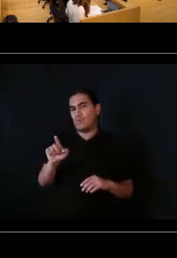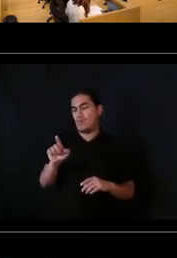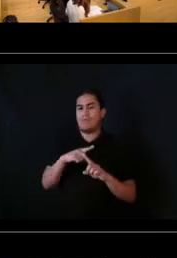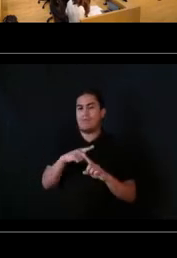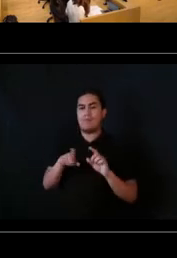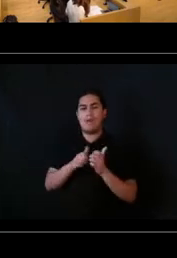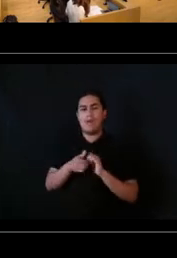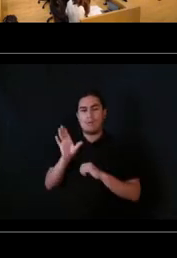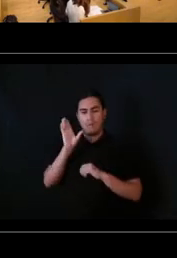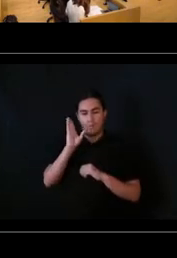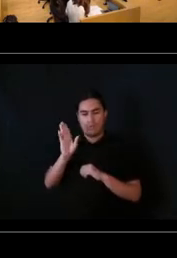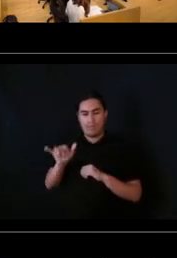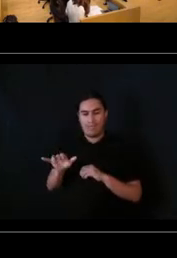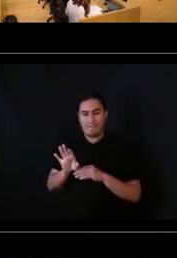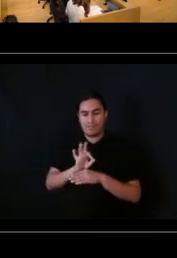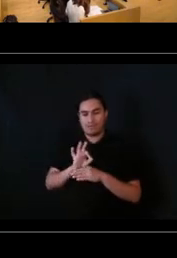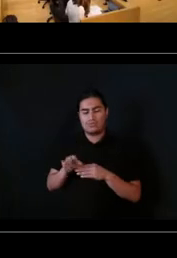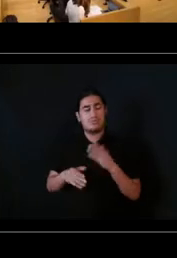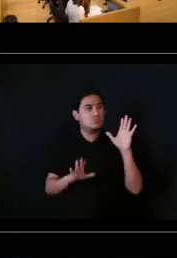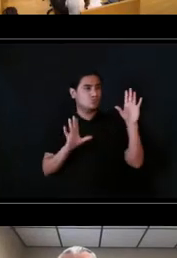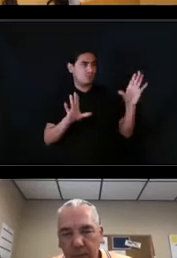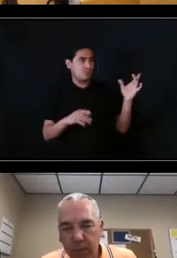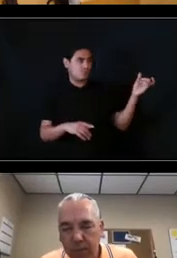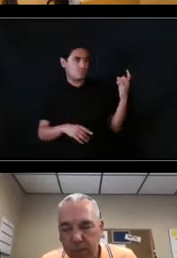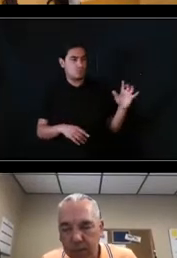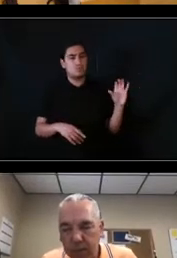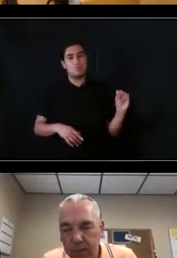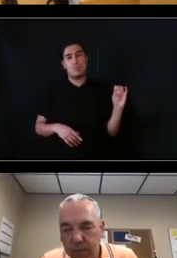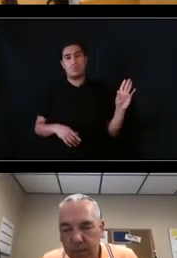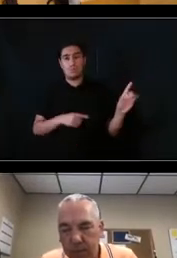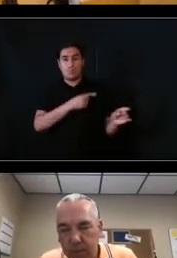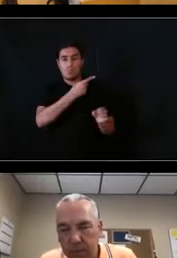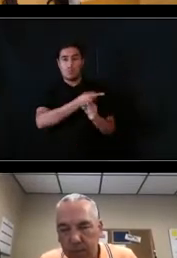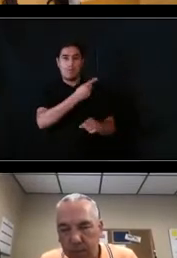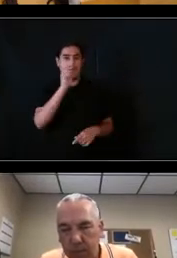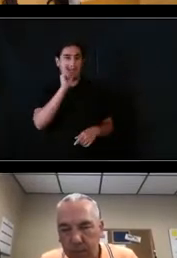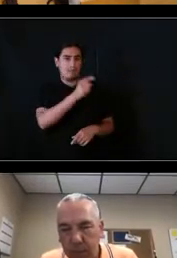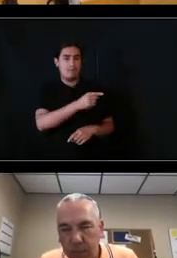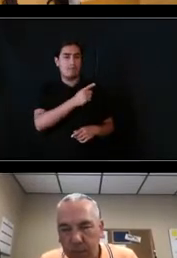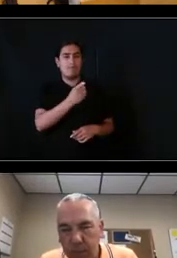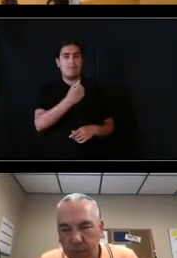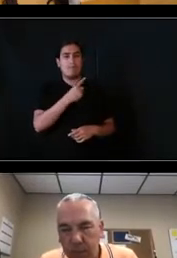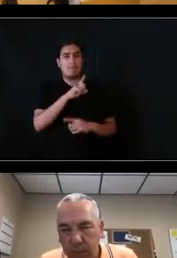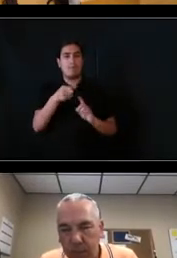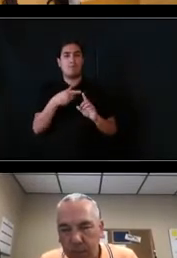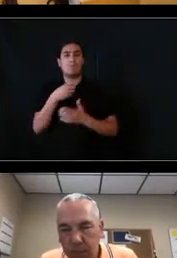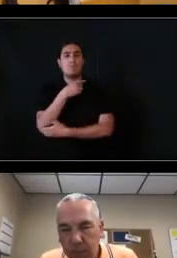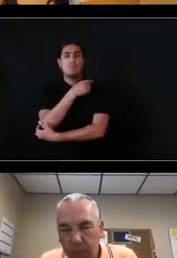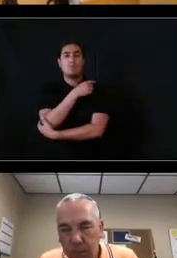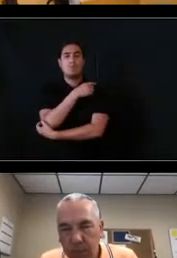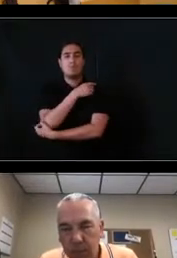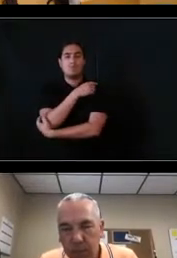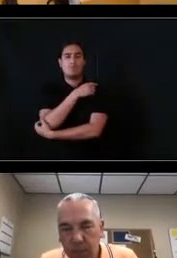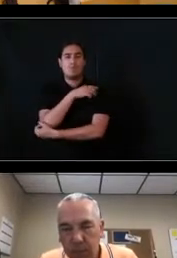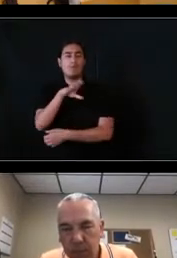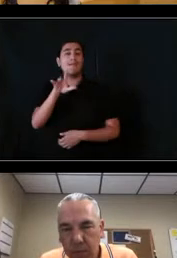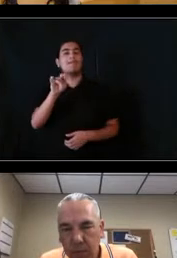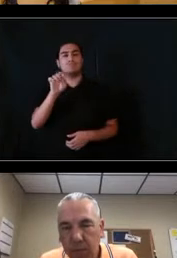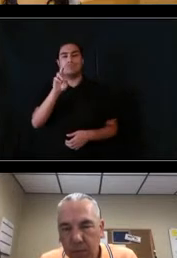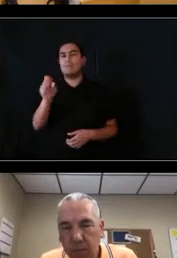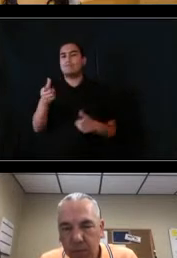function those are great questions so in terms so you're correct um i think as we ask caltrans to potentially